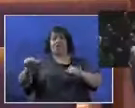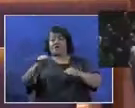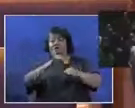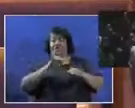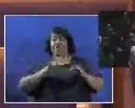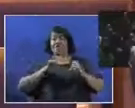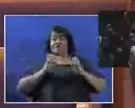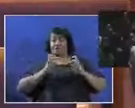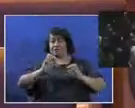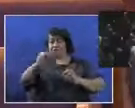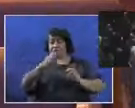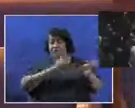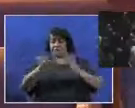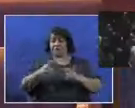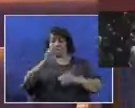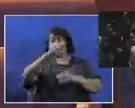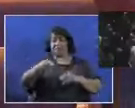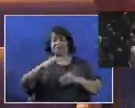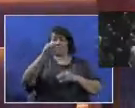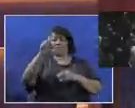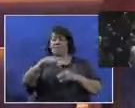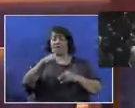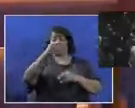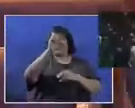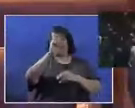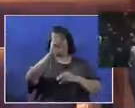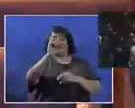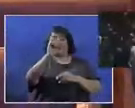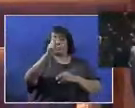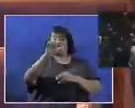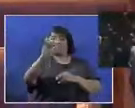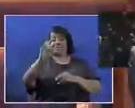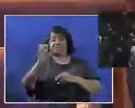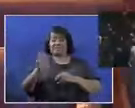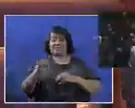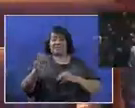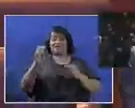here. Cash tag $SSCLive1,